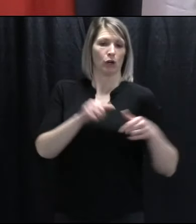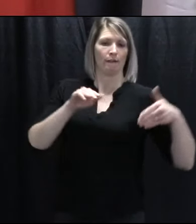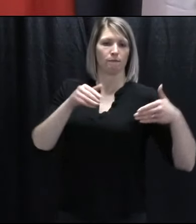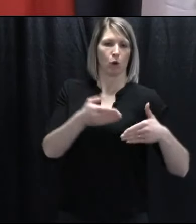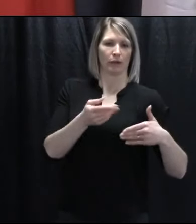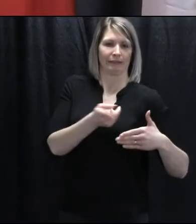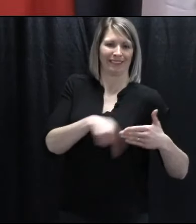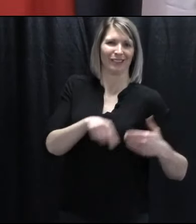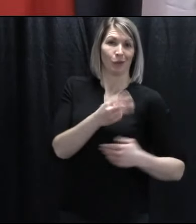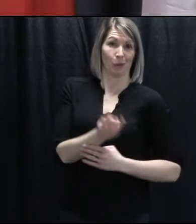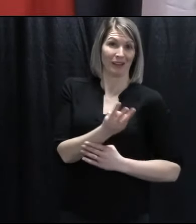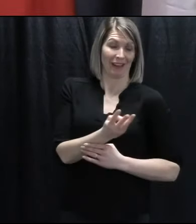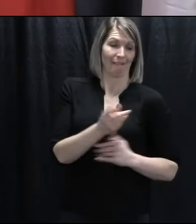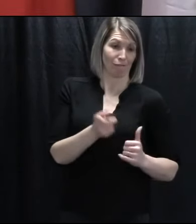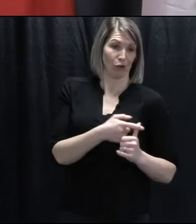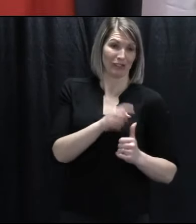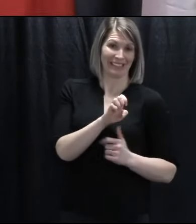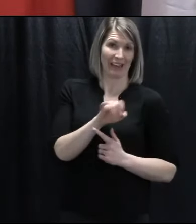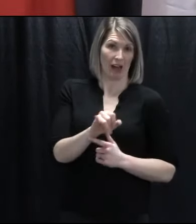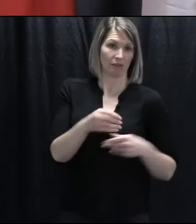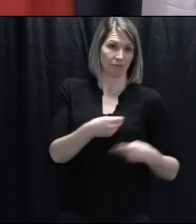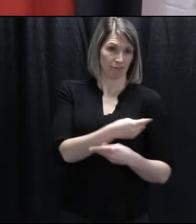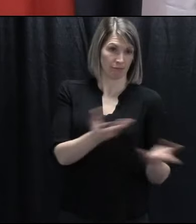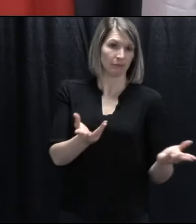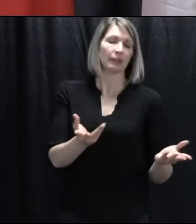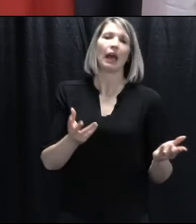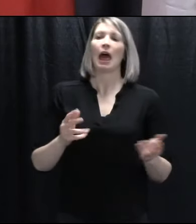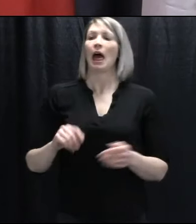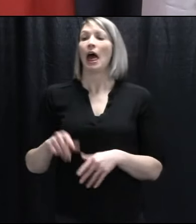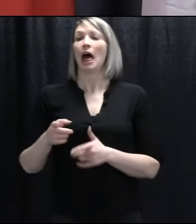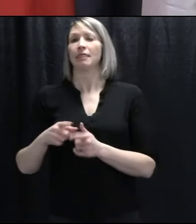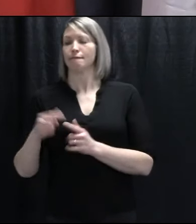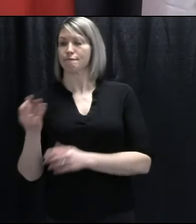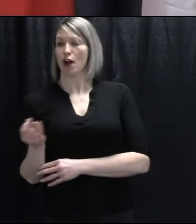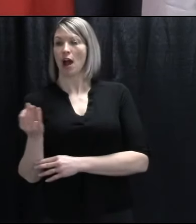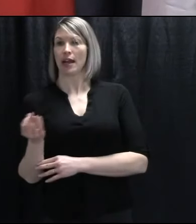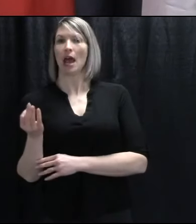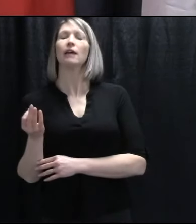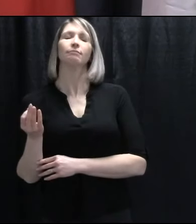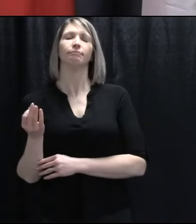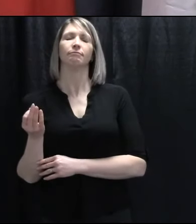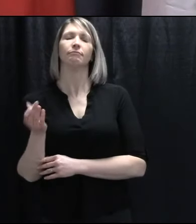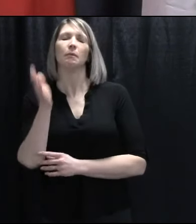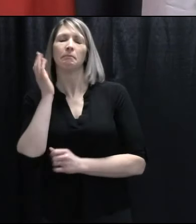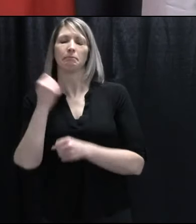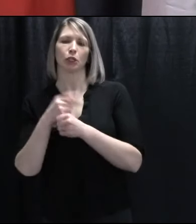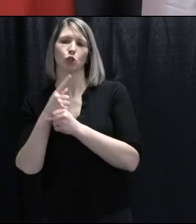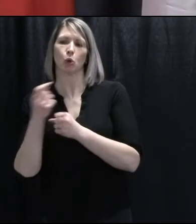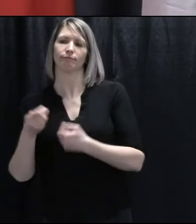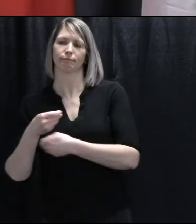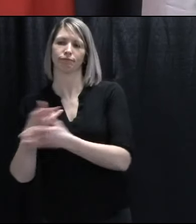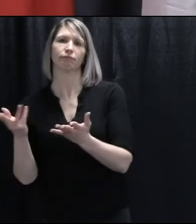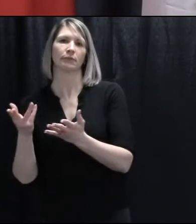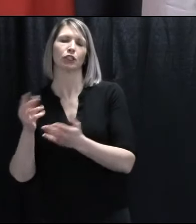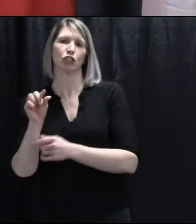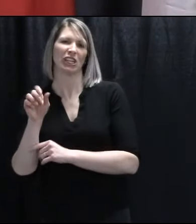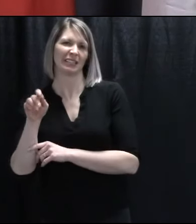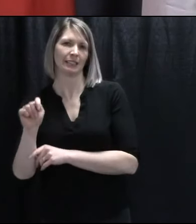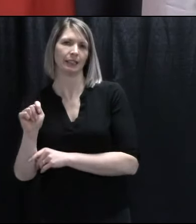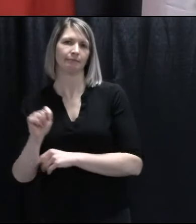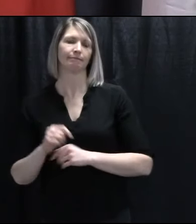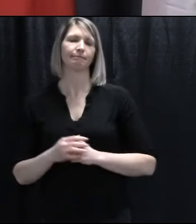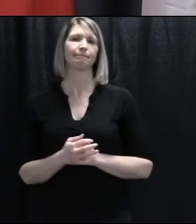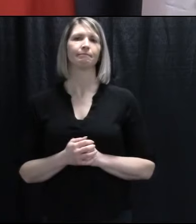working with Canada Post for the second part of the delivery of mail to those that would be impacted by those checks. Thank